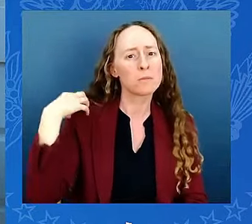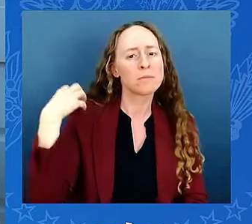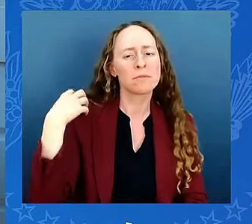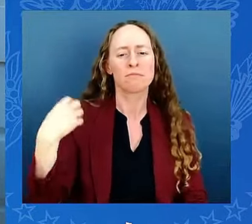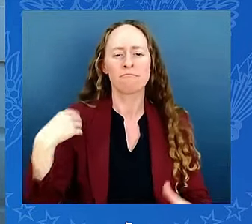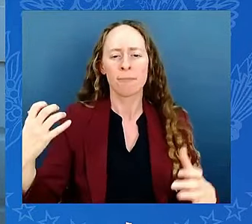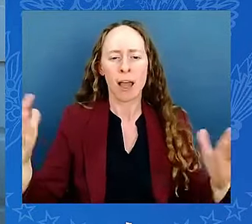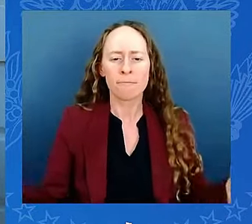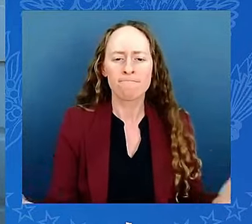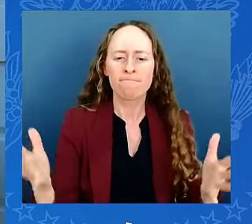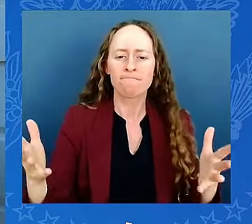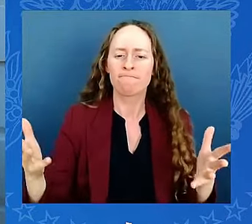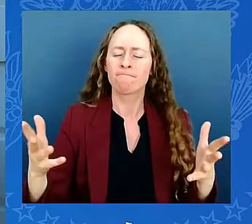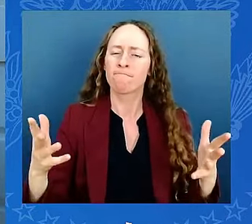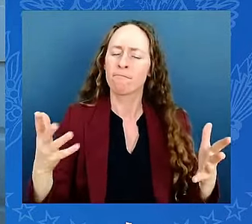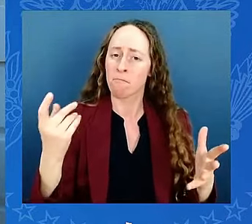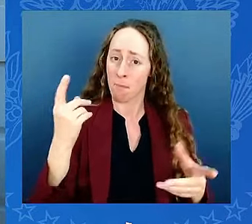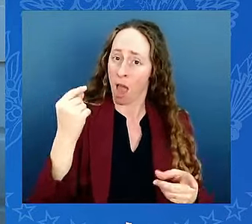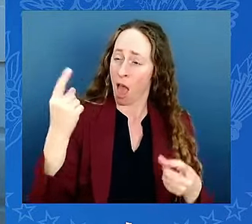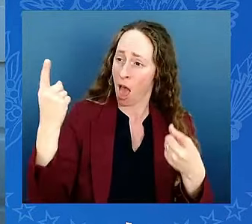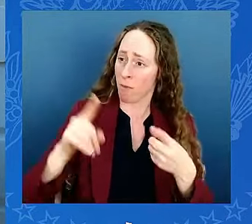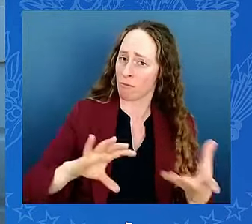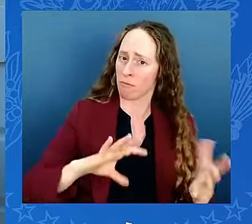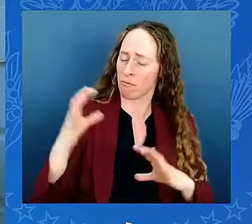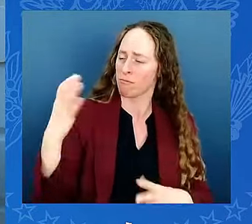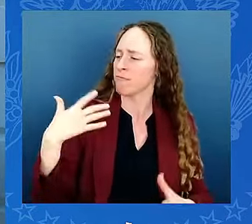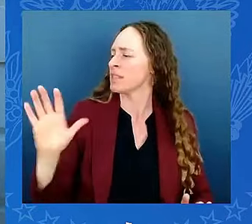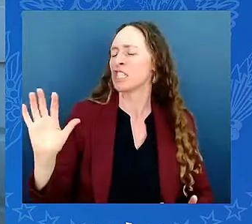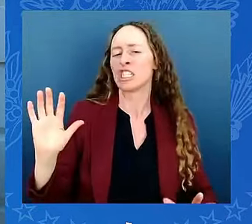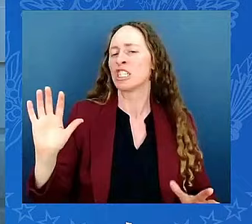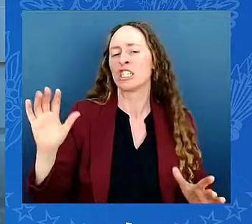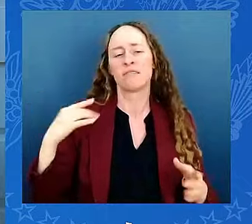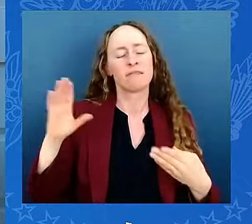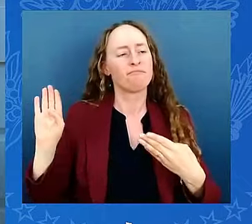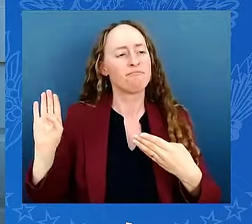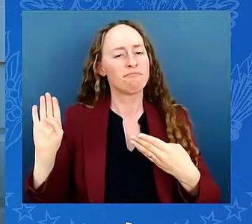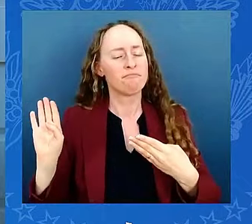instead: the culture around violence prevention on college campuses.